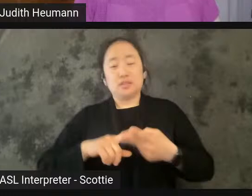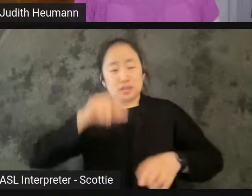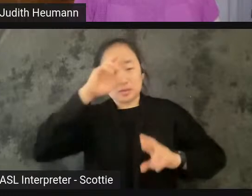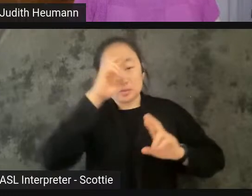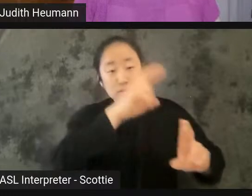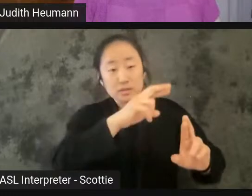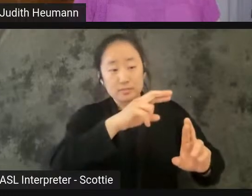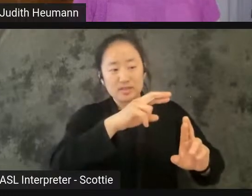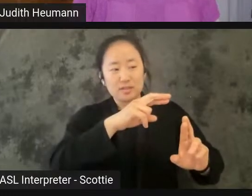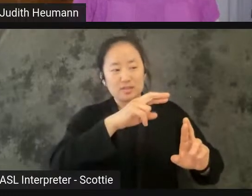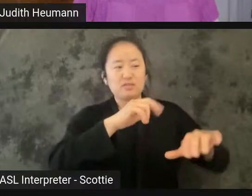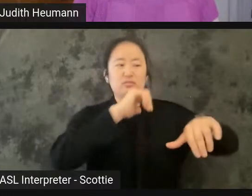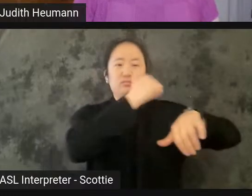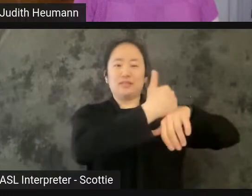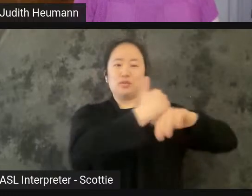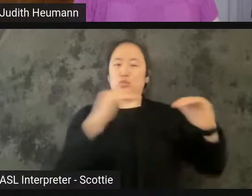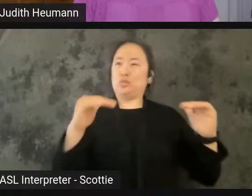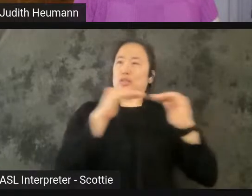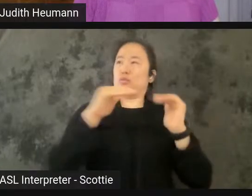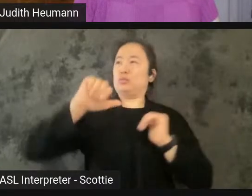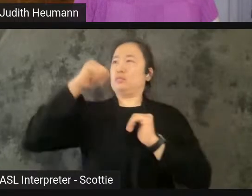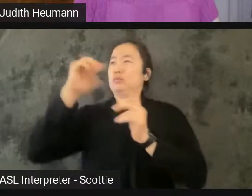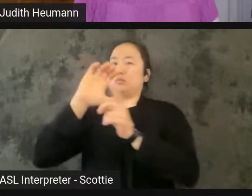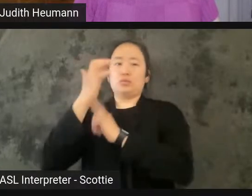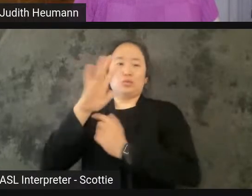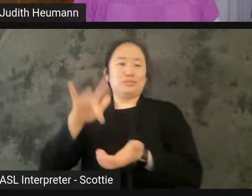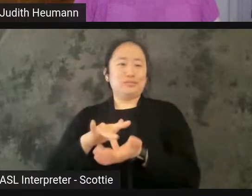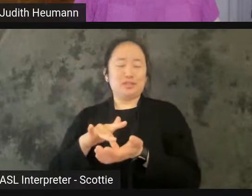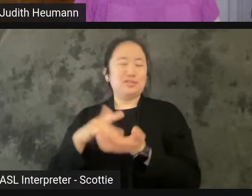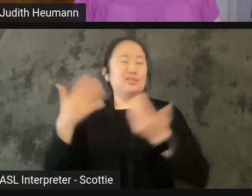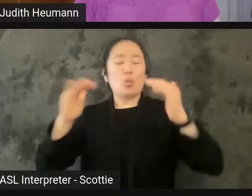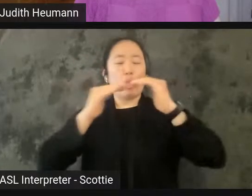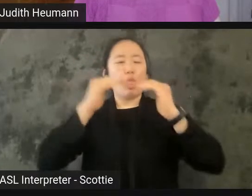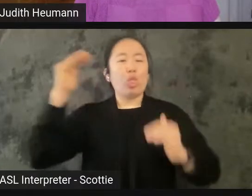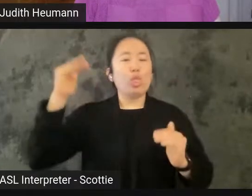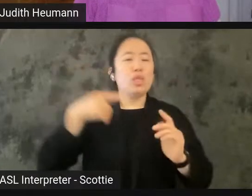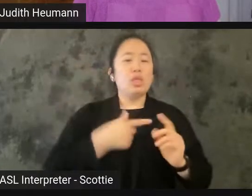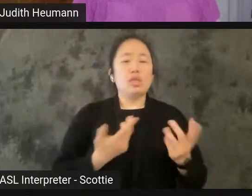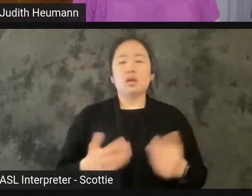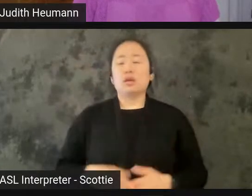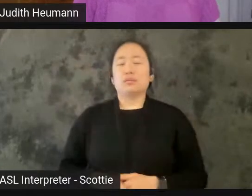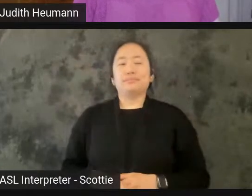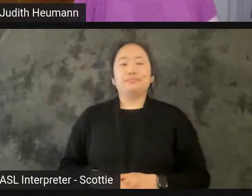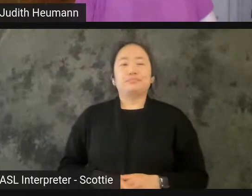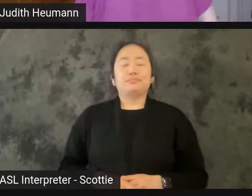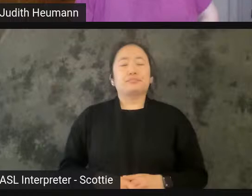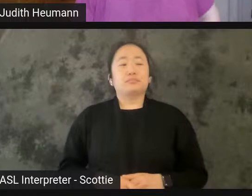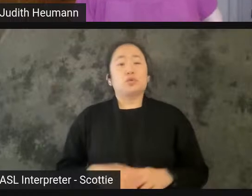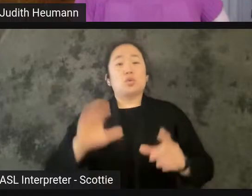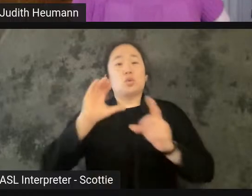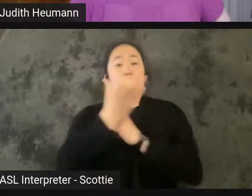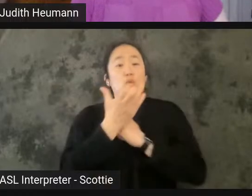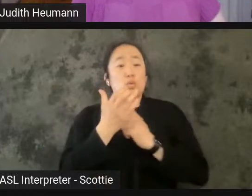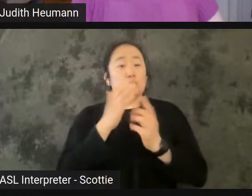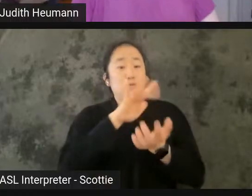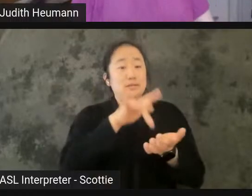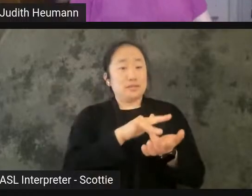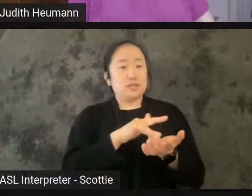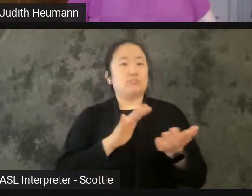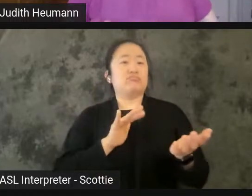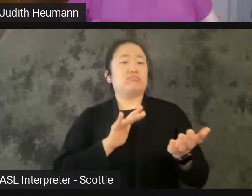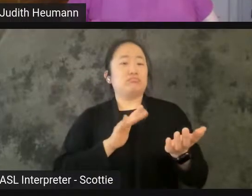other cultural centers. For me, one of the values of the cultural centers is also to be able to